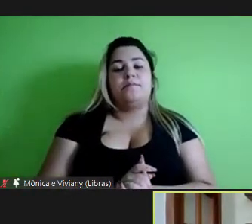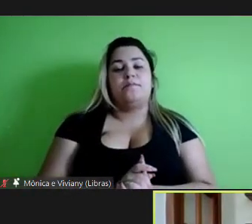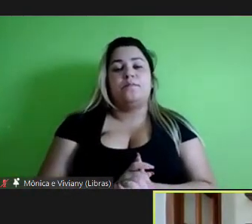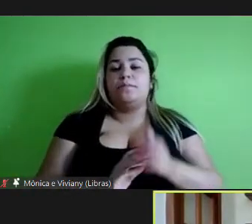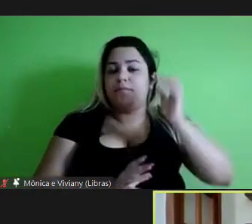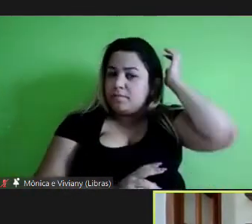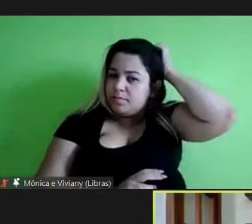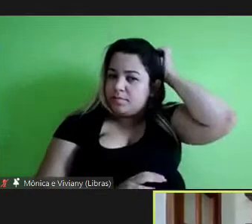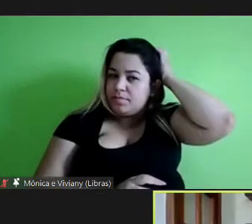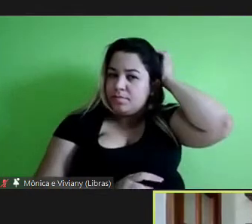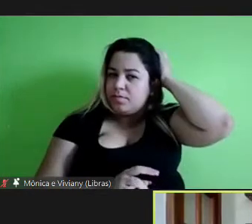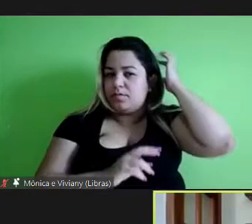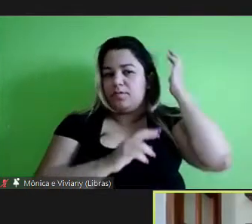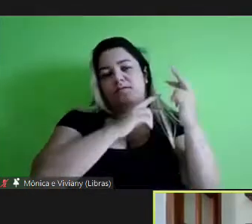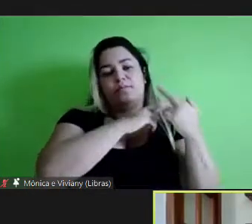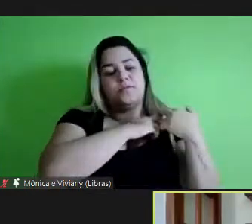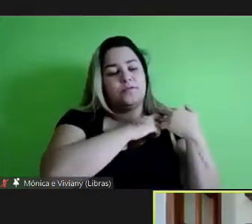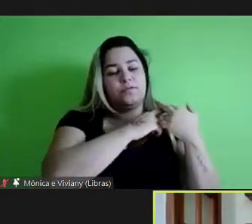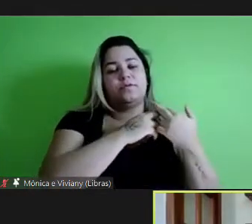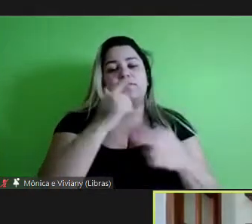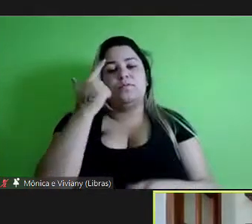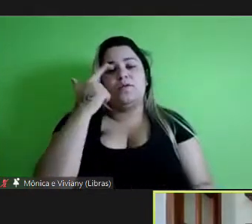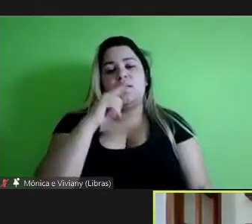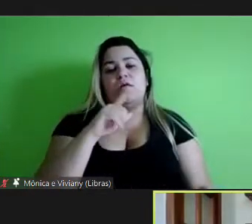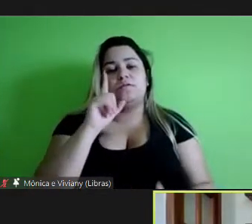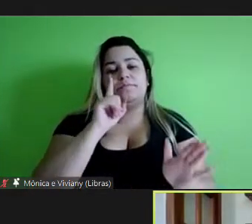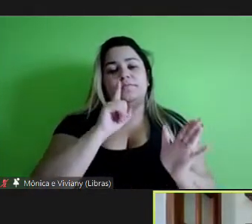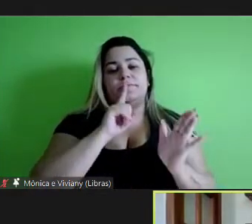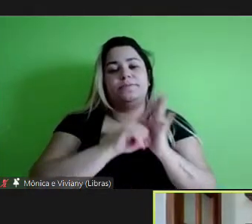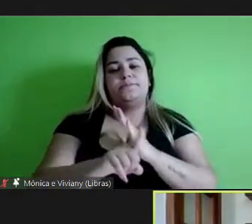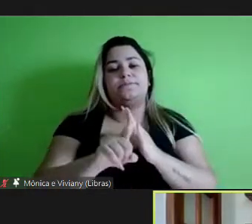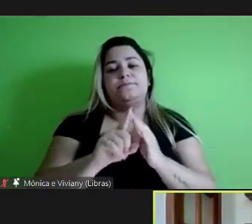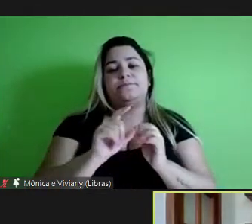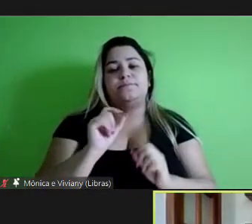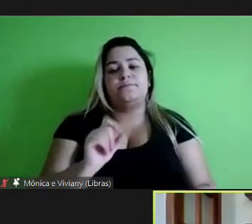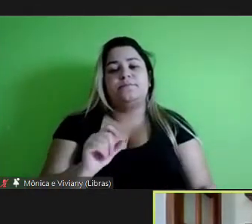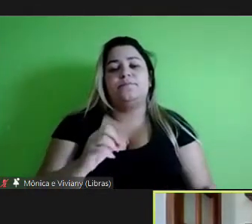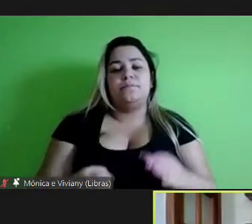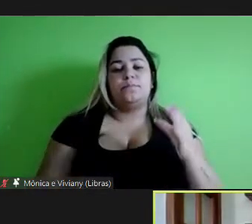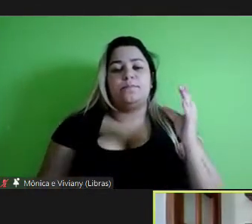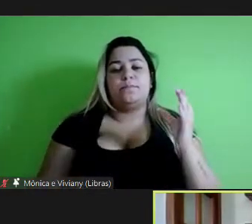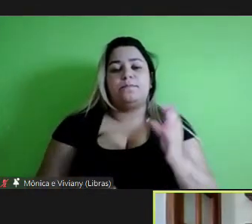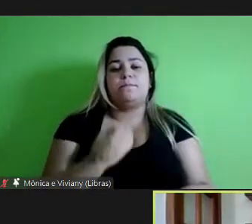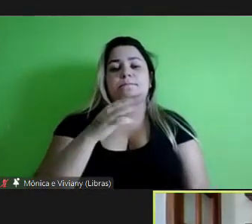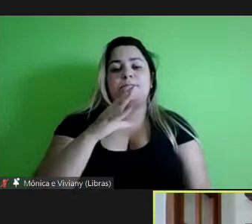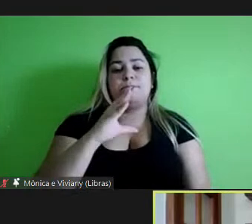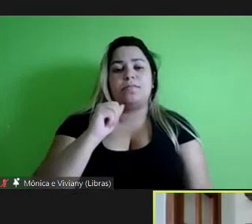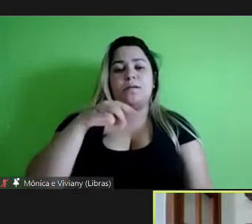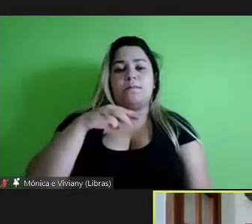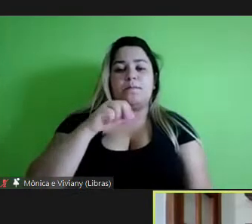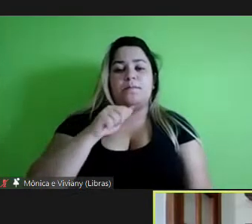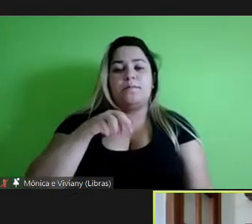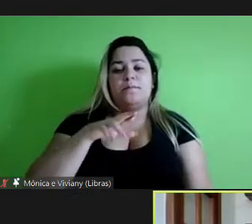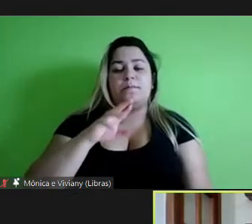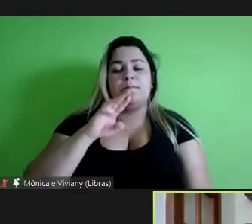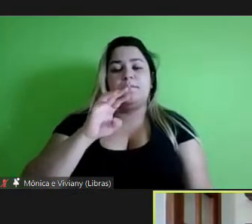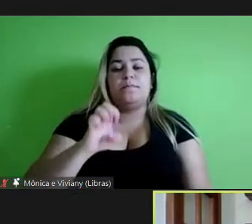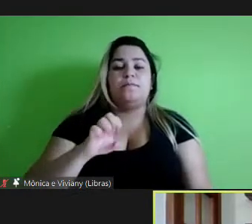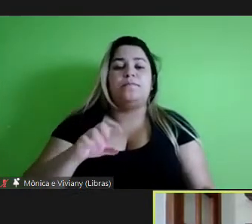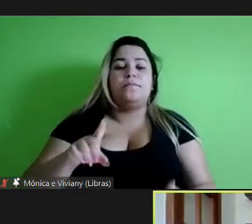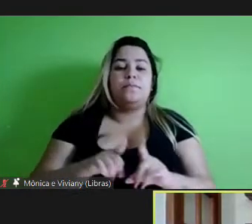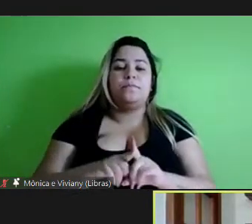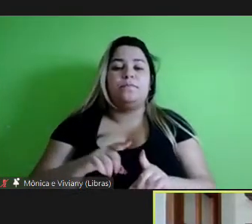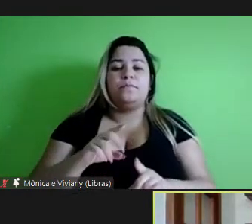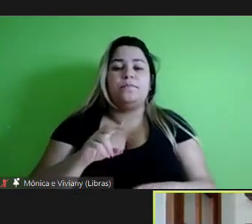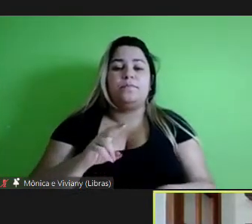population that you are responsible for. And the other question, which was about the creation of a technical chamber